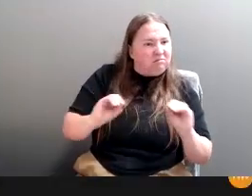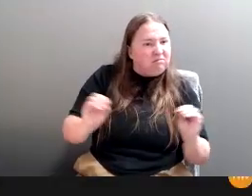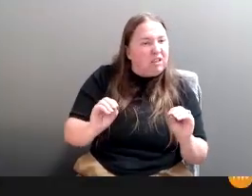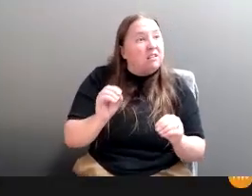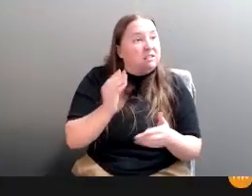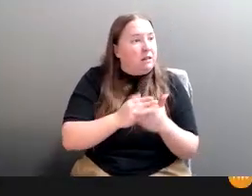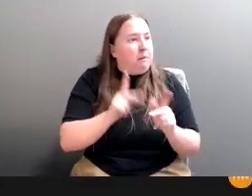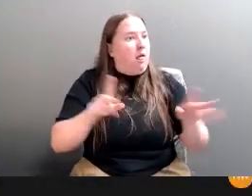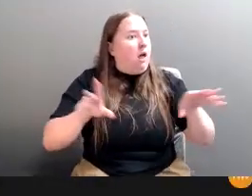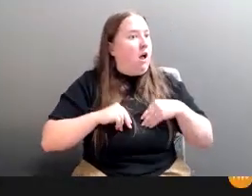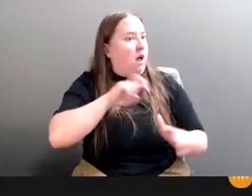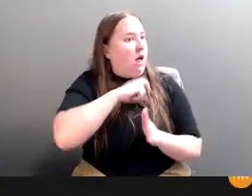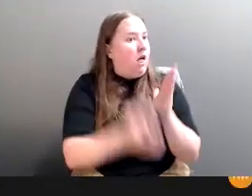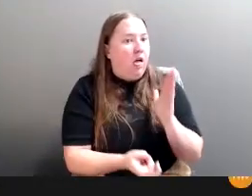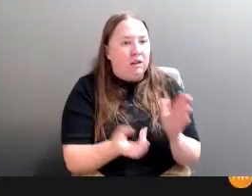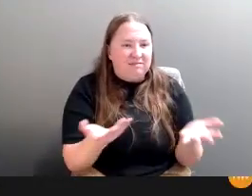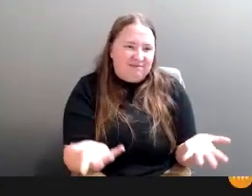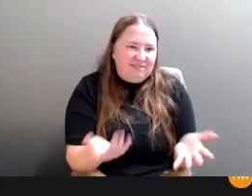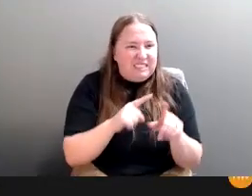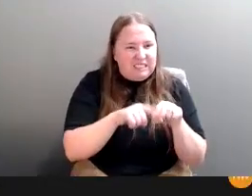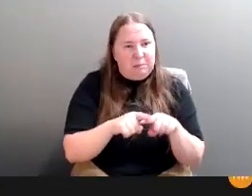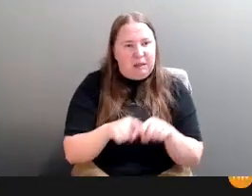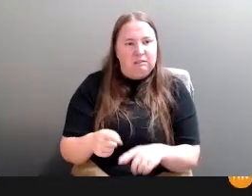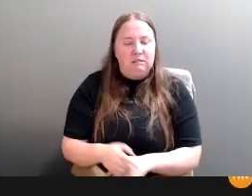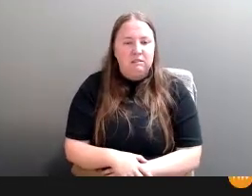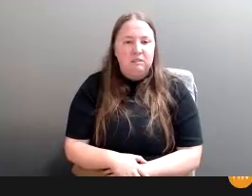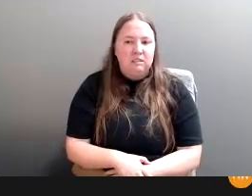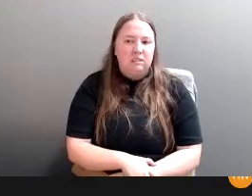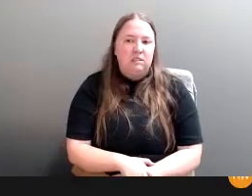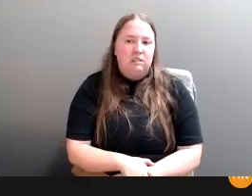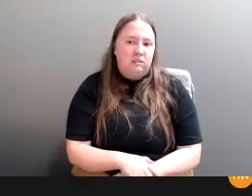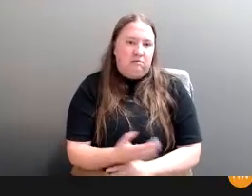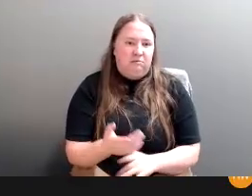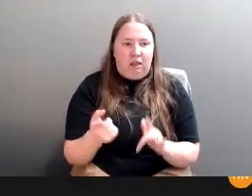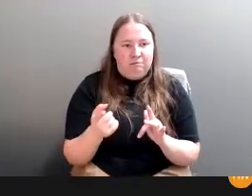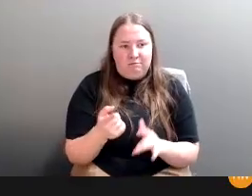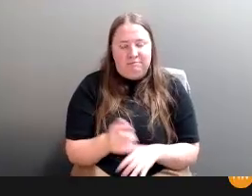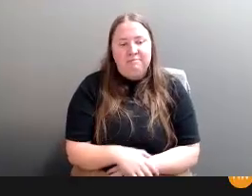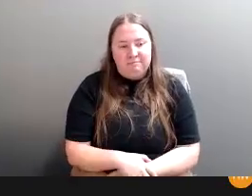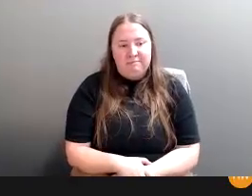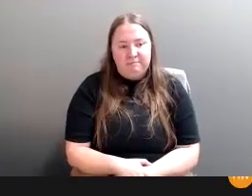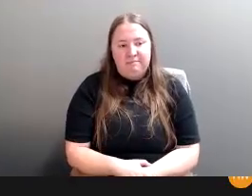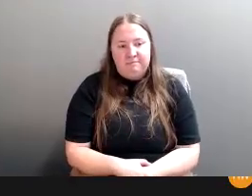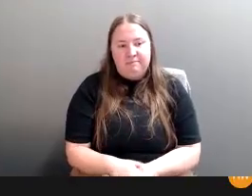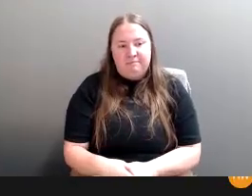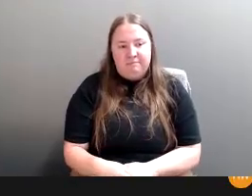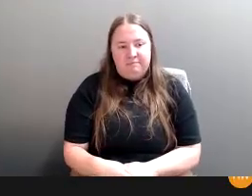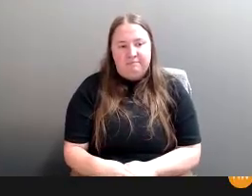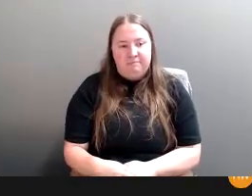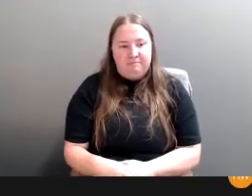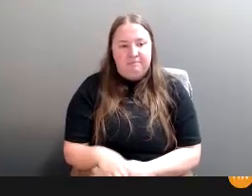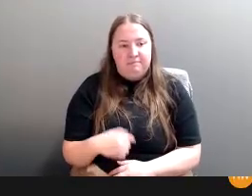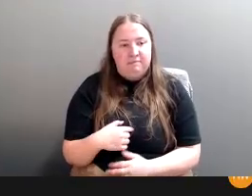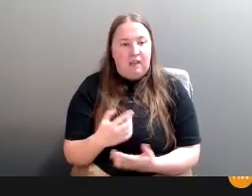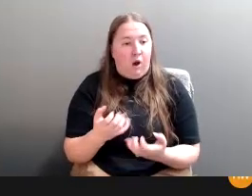want to completely just like blindly follow it, for lack of a better term to say that. So, like I would like to